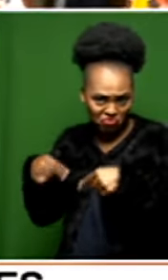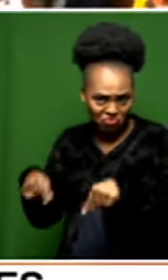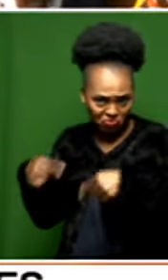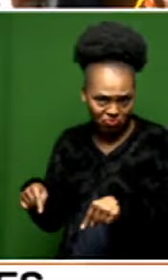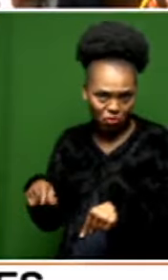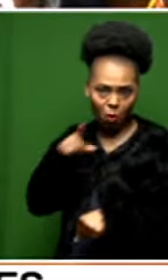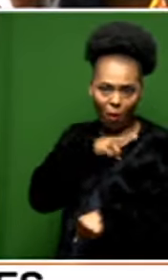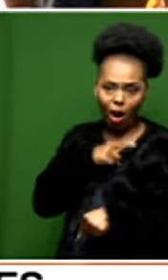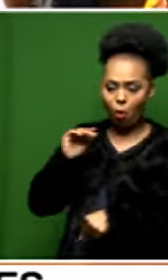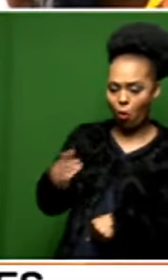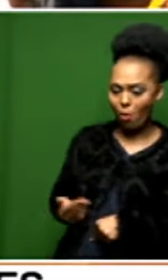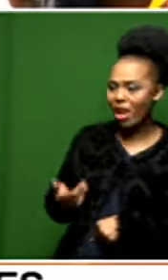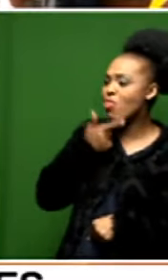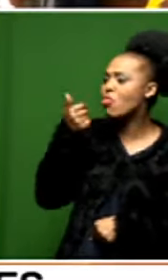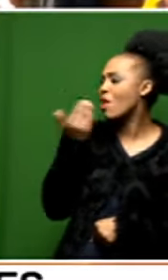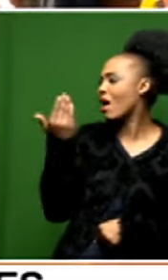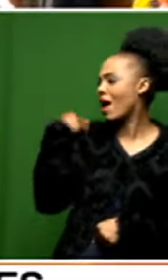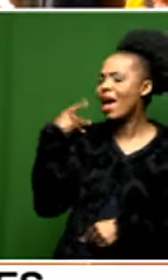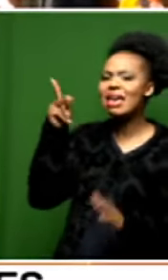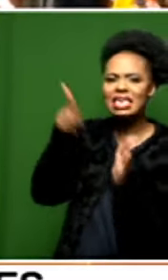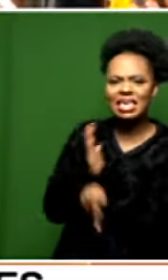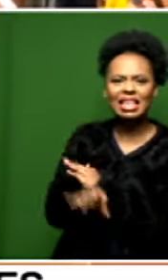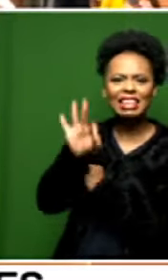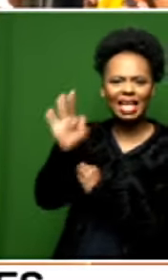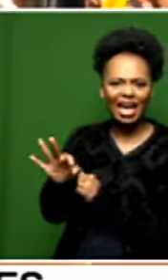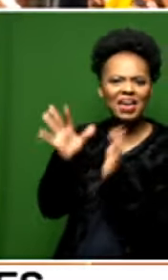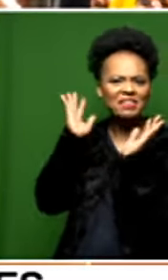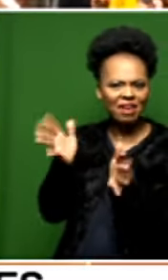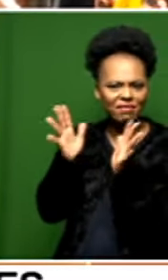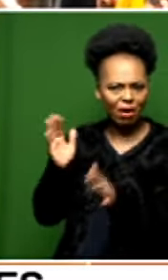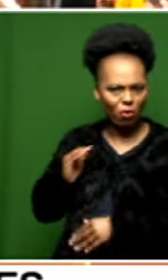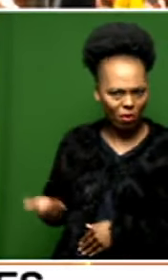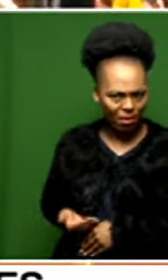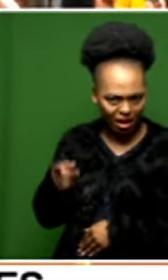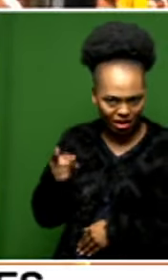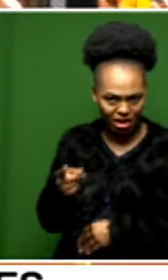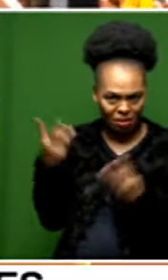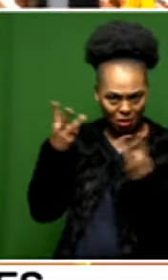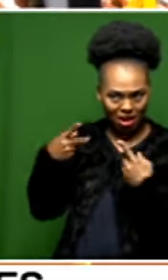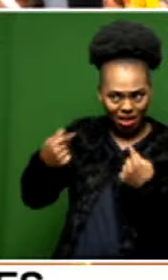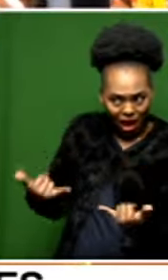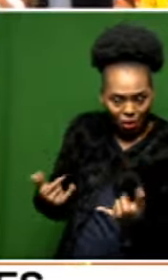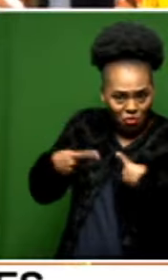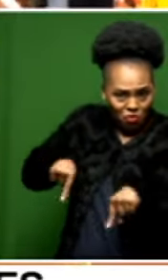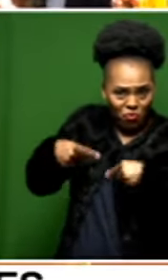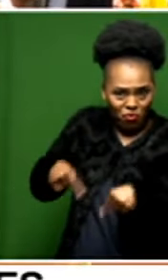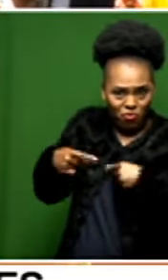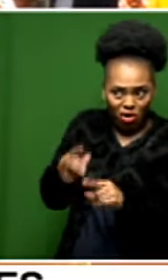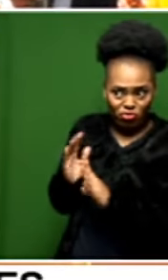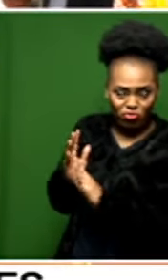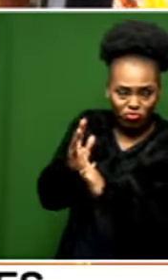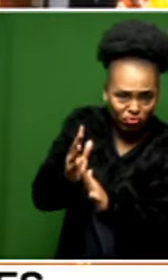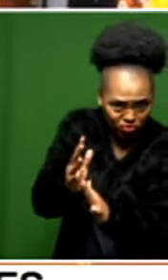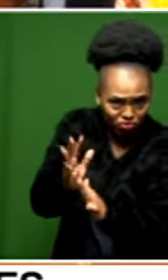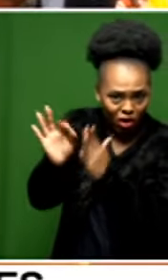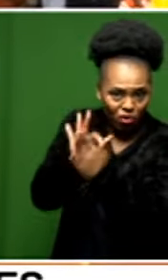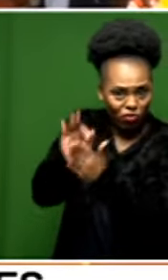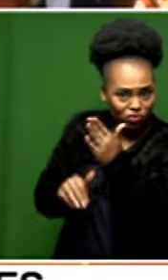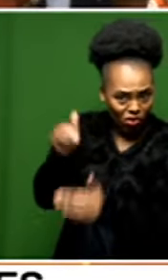the killing of the 3 women recently? Is there a cloud of fear? Are people fearful of going into the polls and